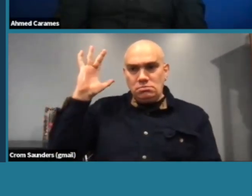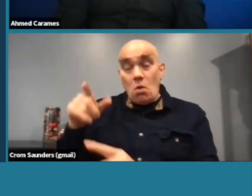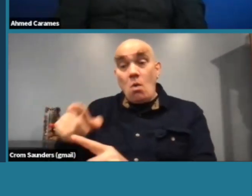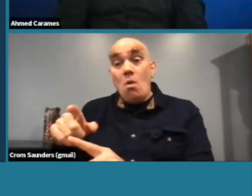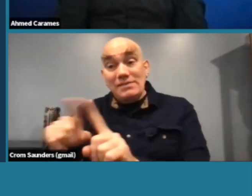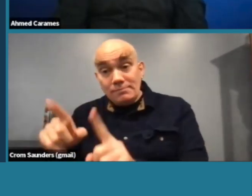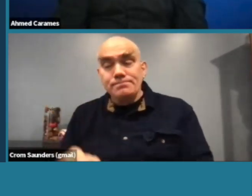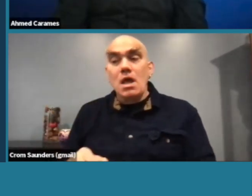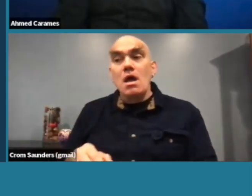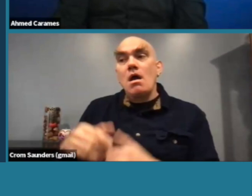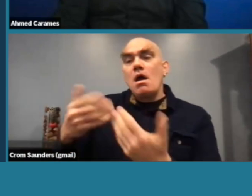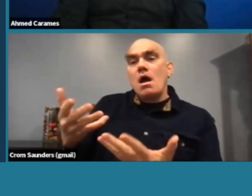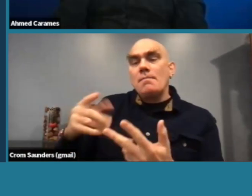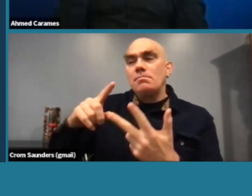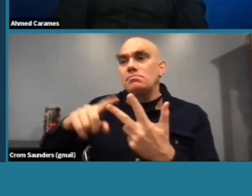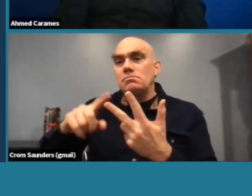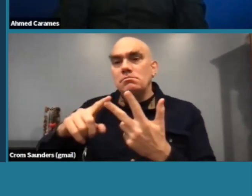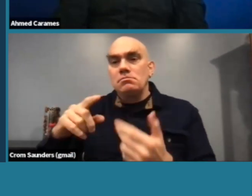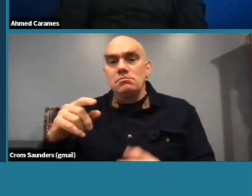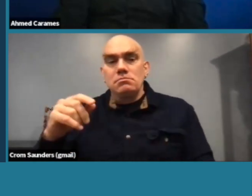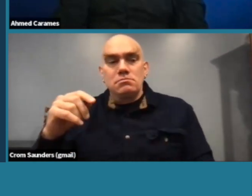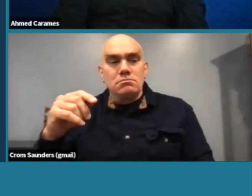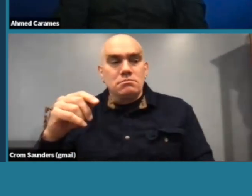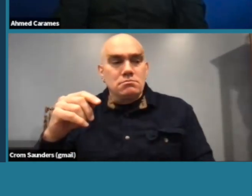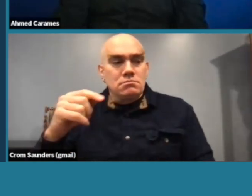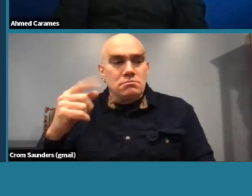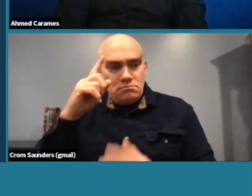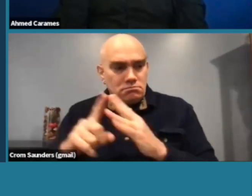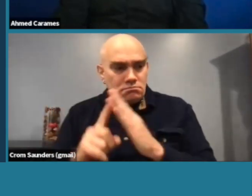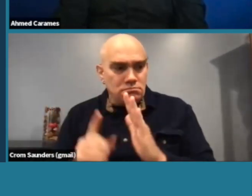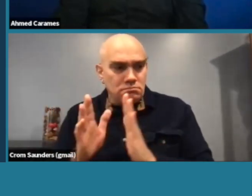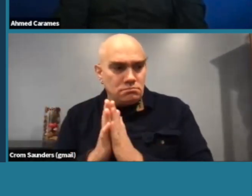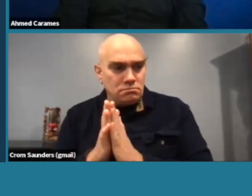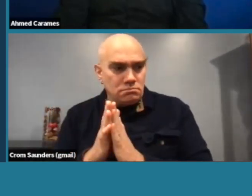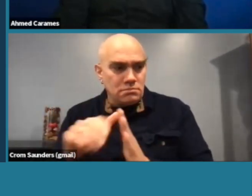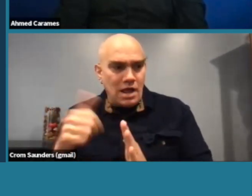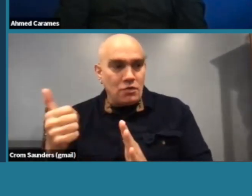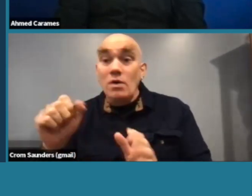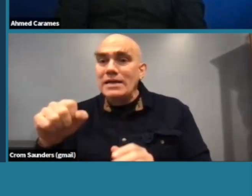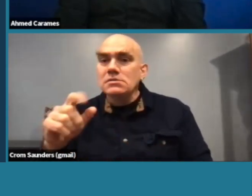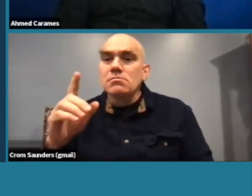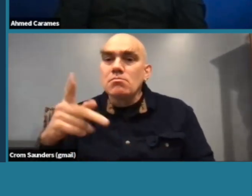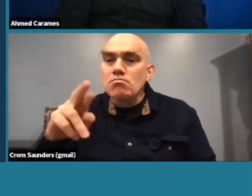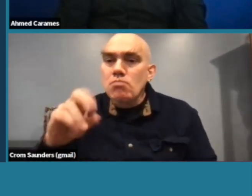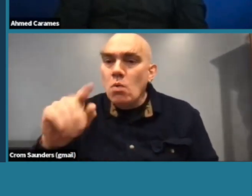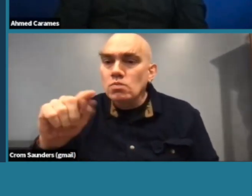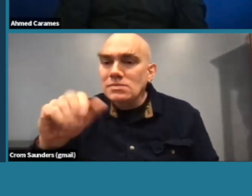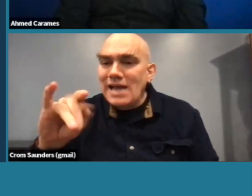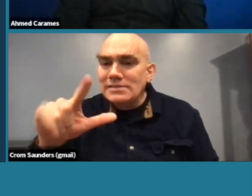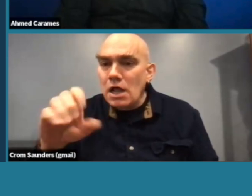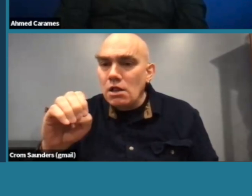language, but it has been set up for decades now, and it's been a part of American Sign Language history.